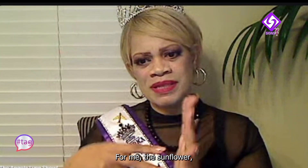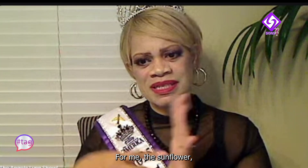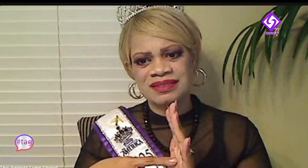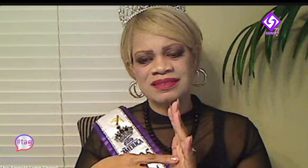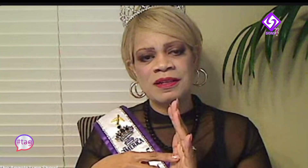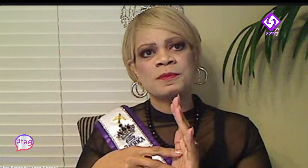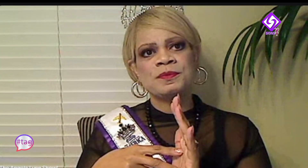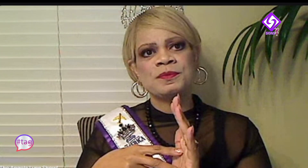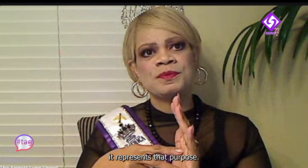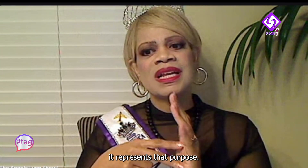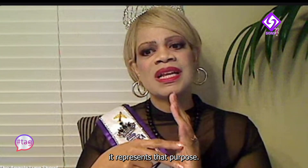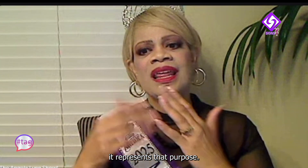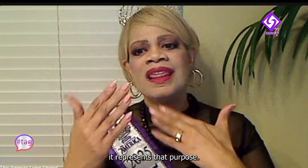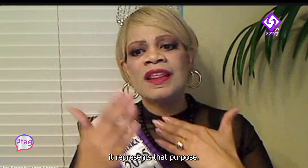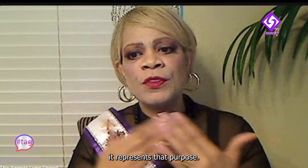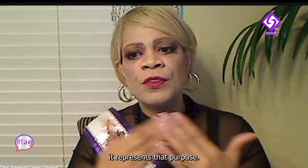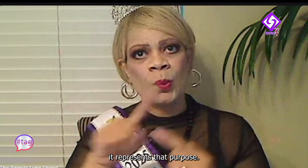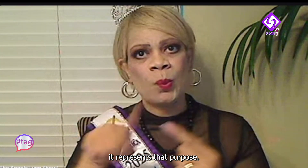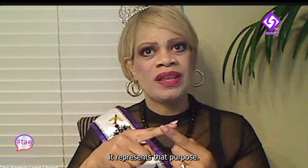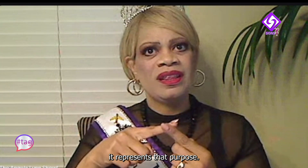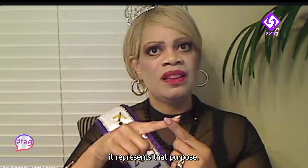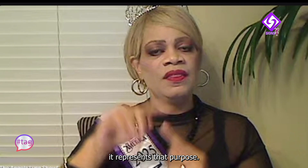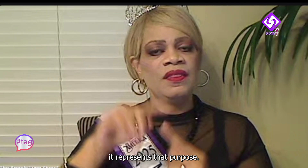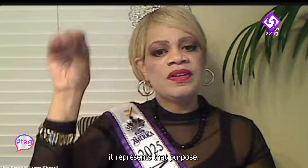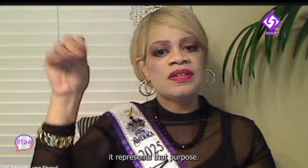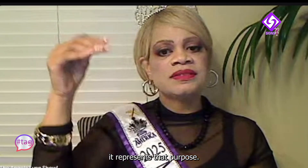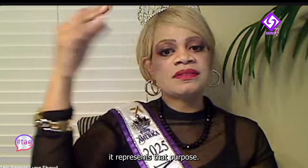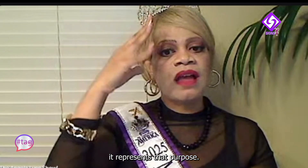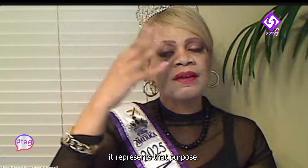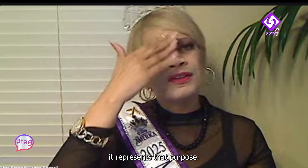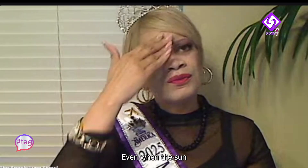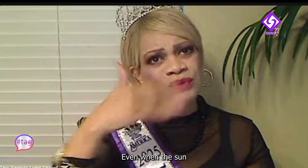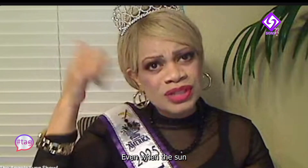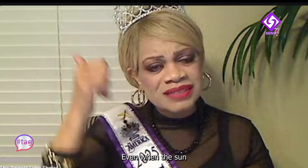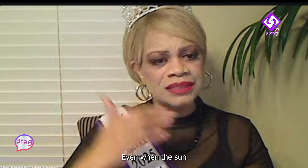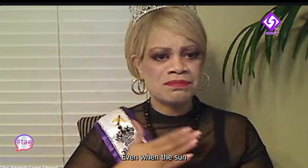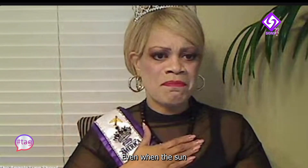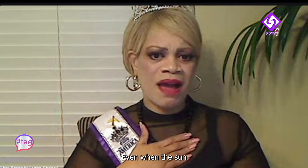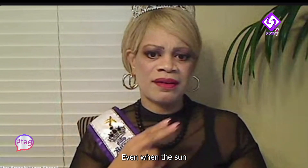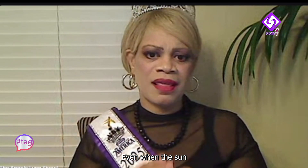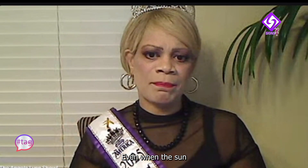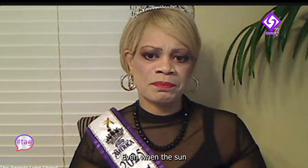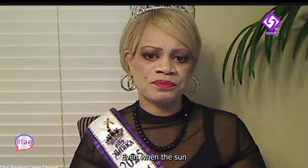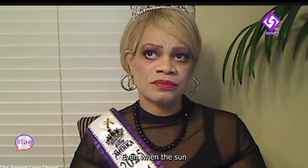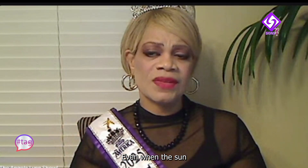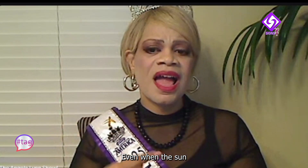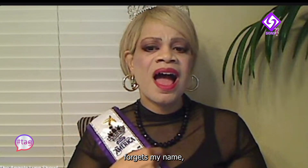sunflower, it represents that purpose. Even when the